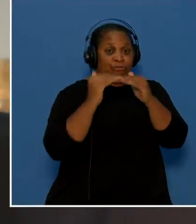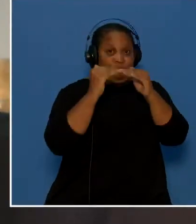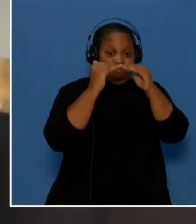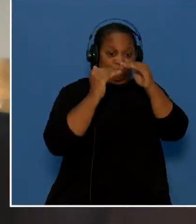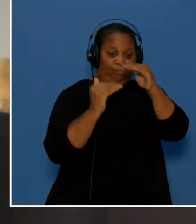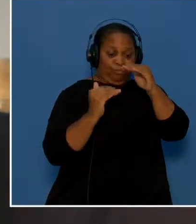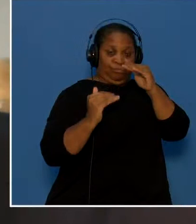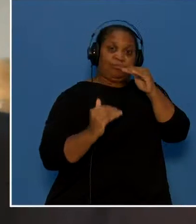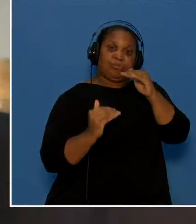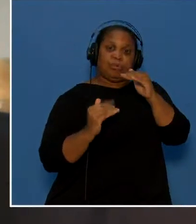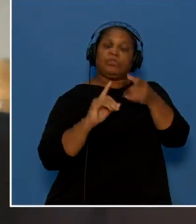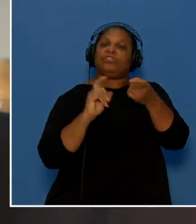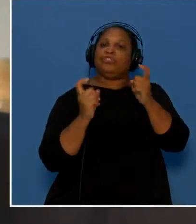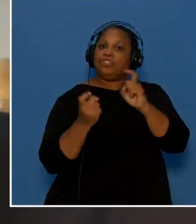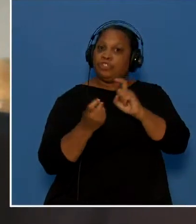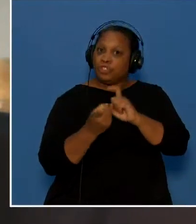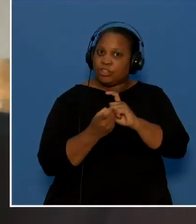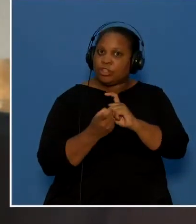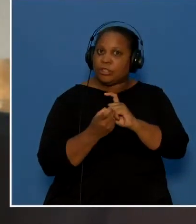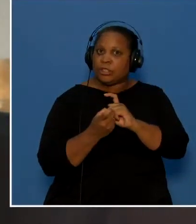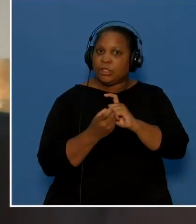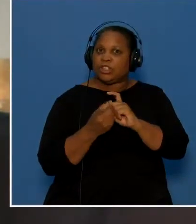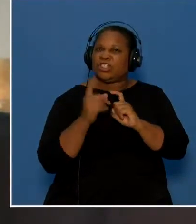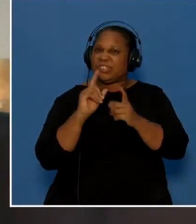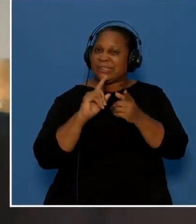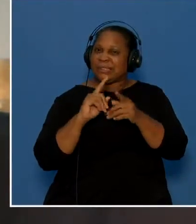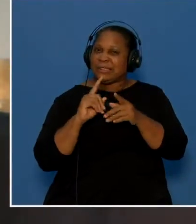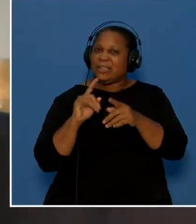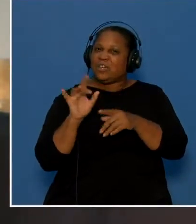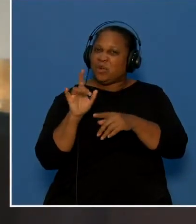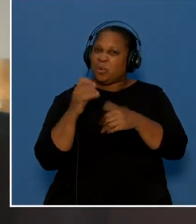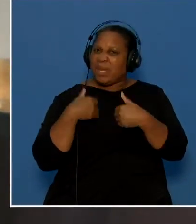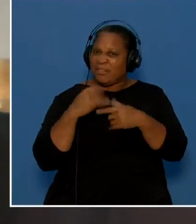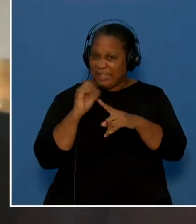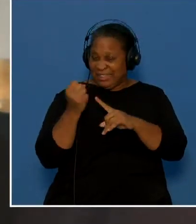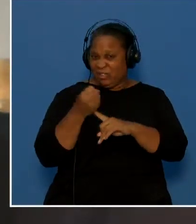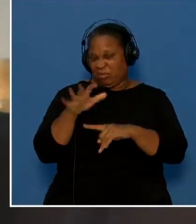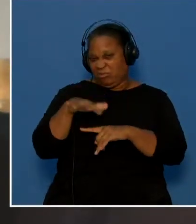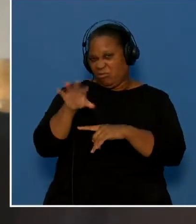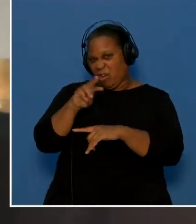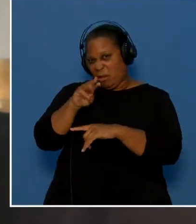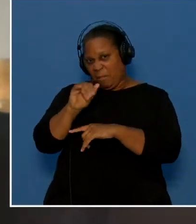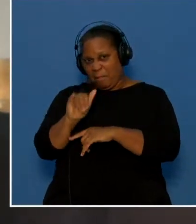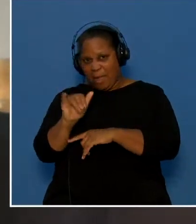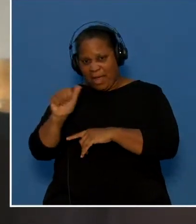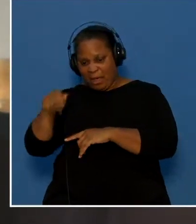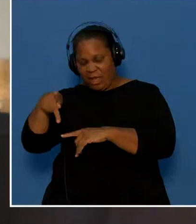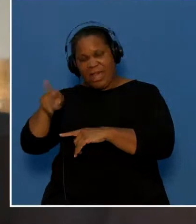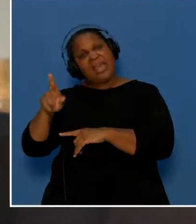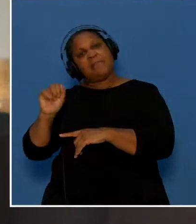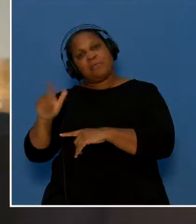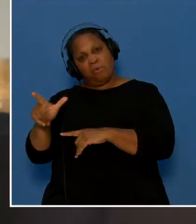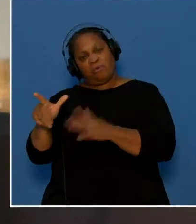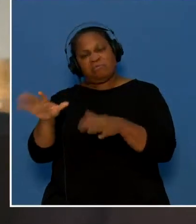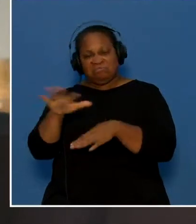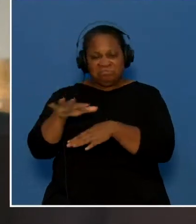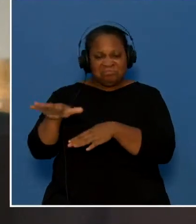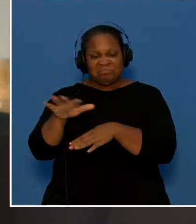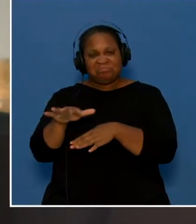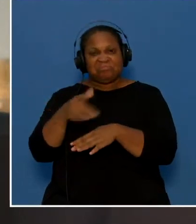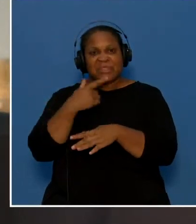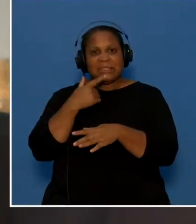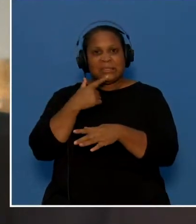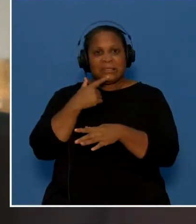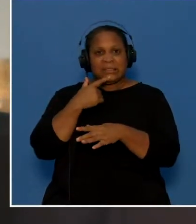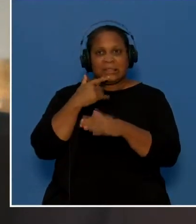reduced, or for that change, you'll recall similarly we had a situation, I think it was around May or April, where they inadvertently placed